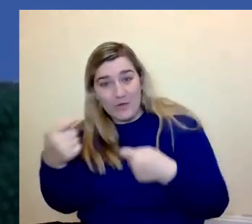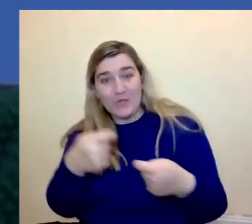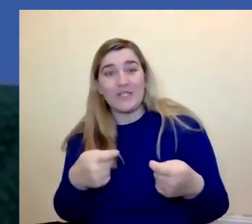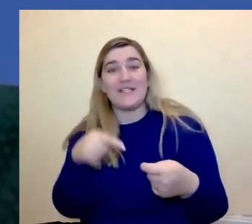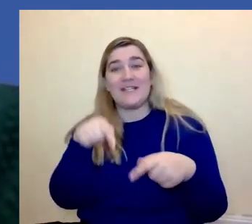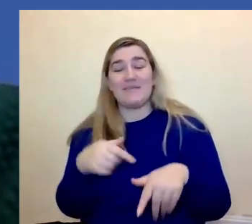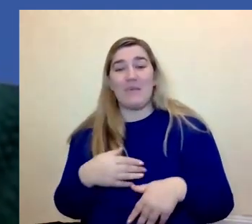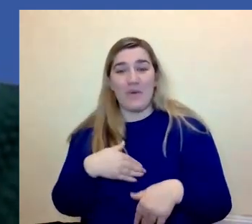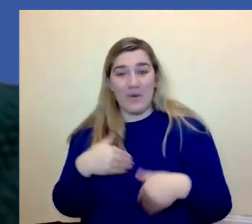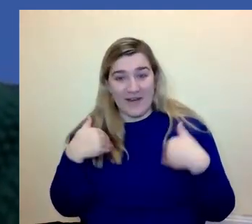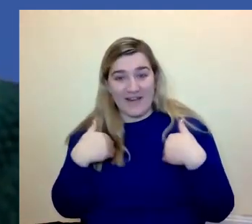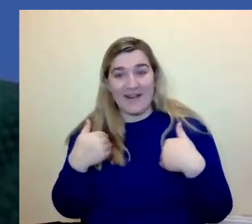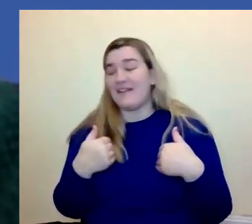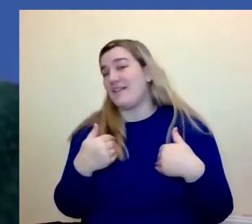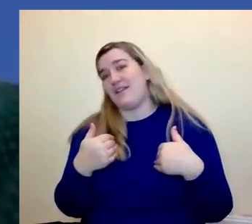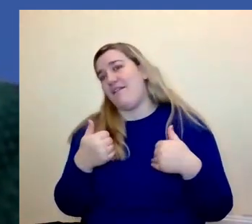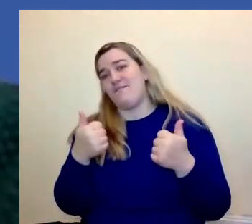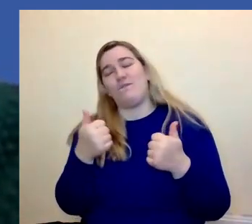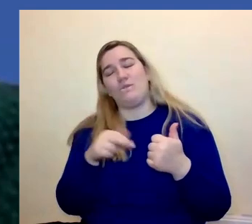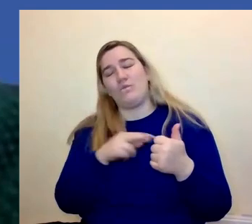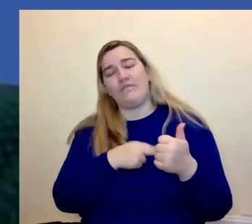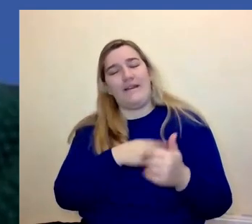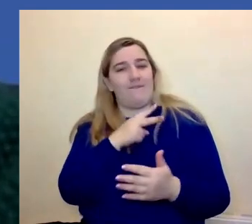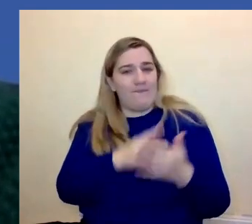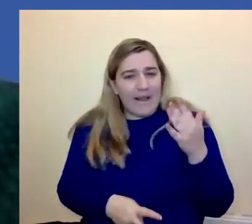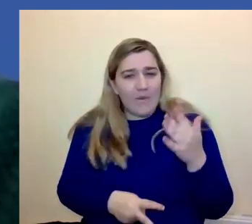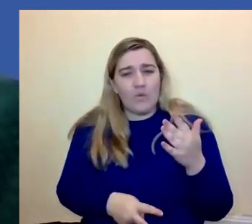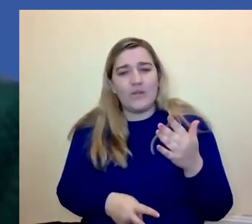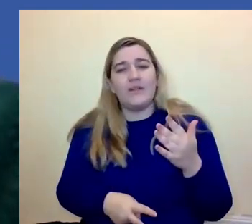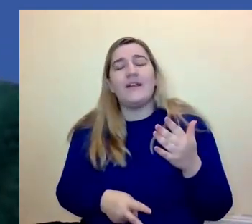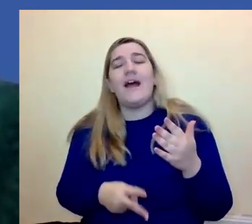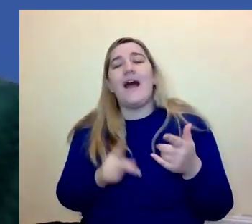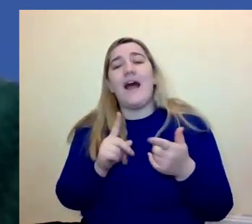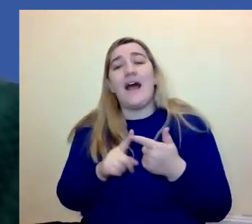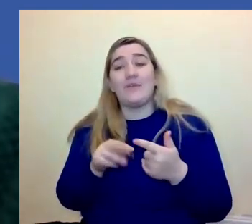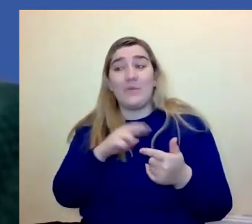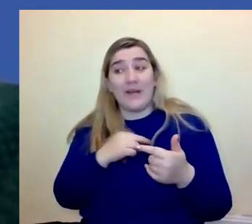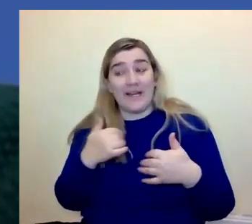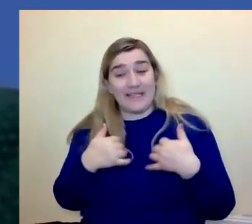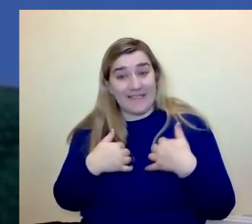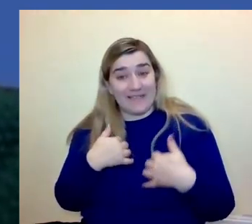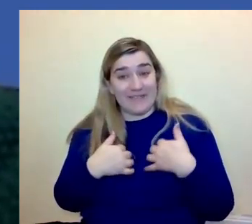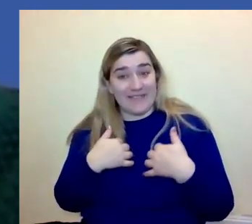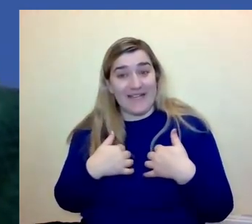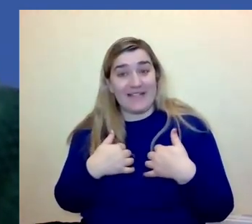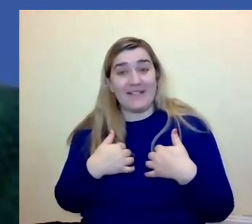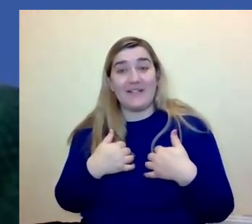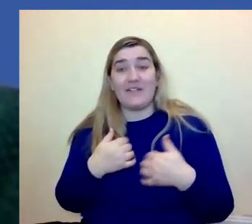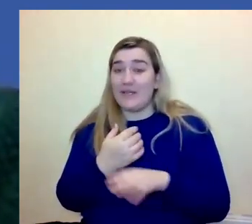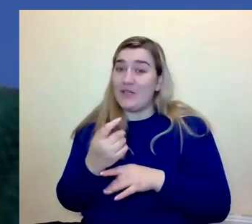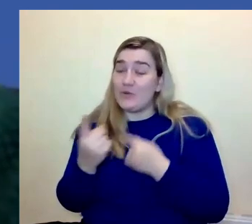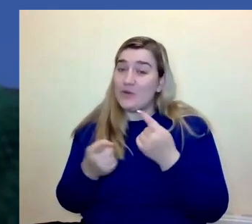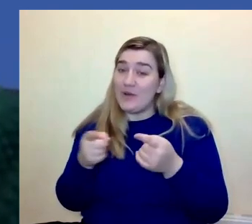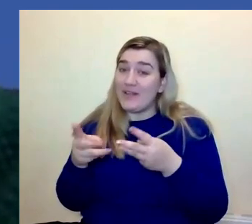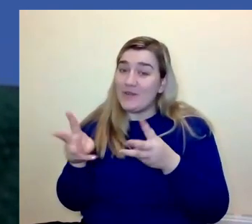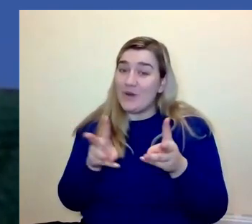morning. They're invaluable. And I look forward. We will continue to do this work. We have